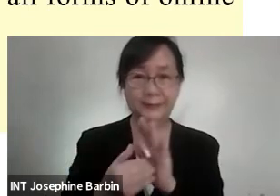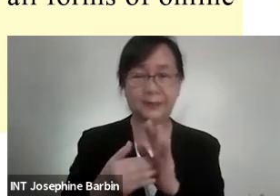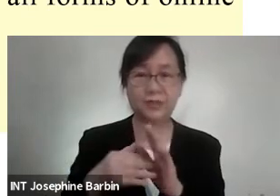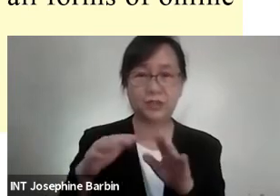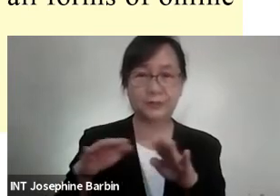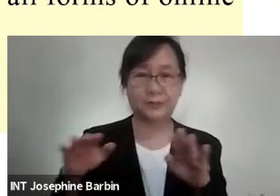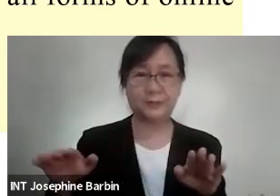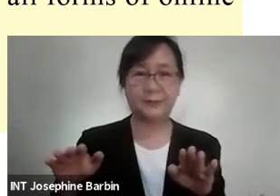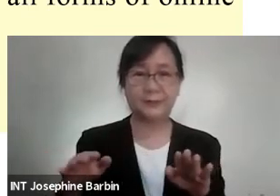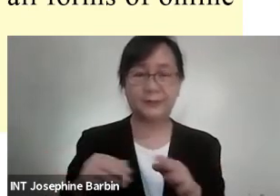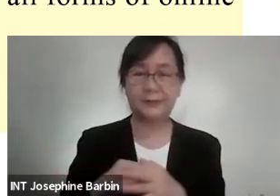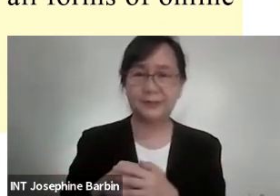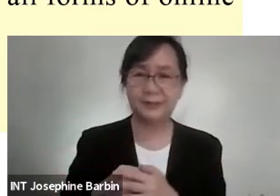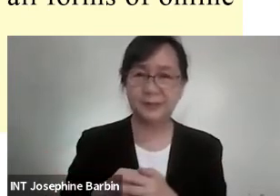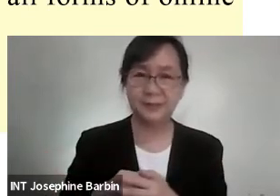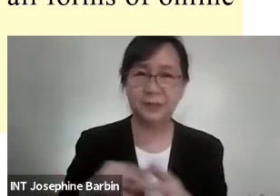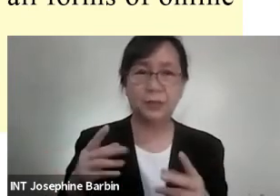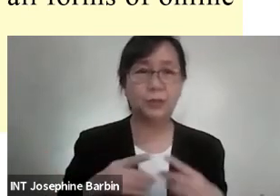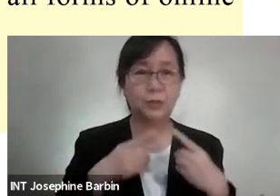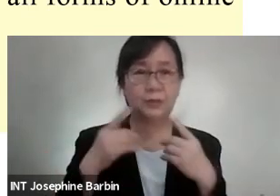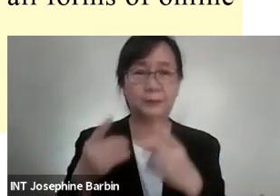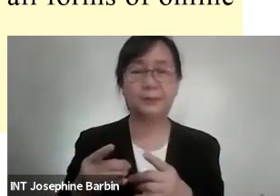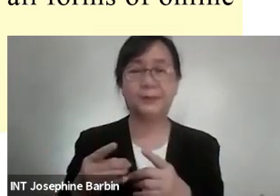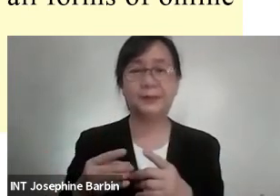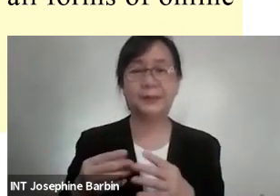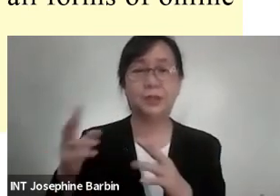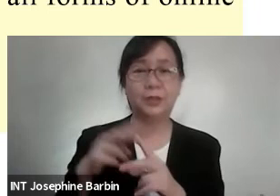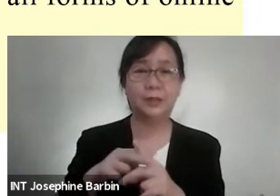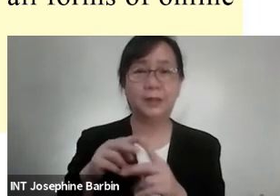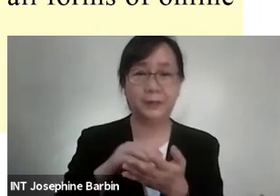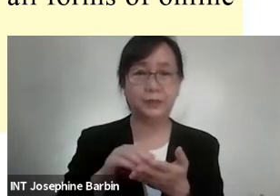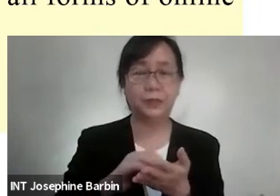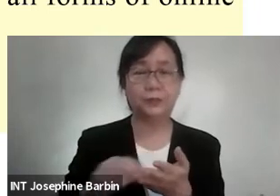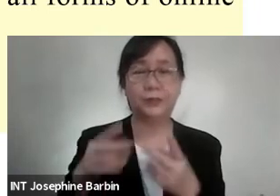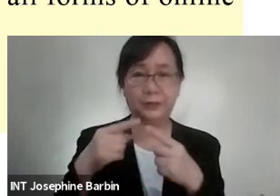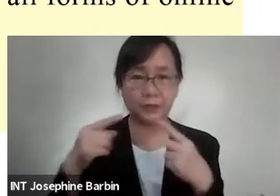the implementation of the declaration, and also